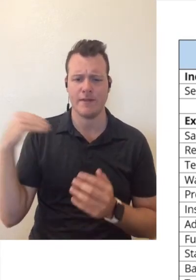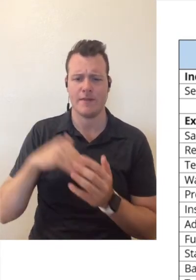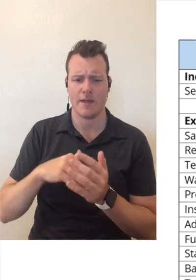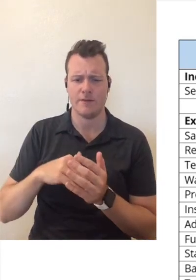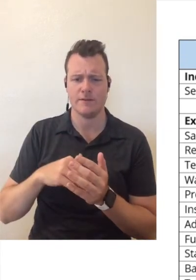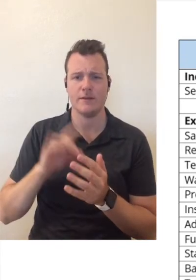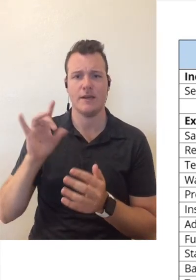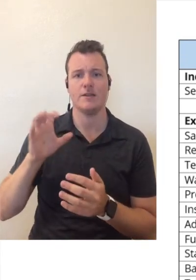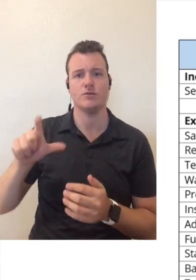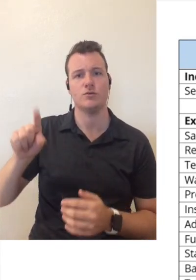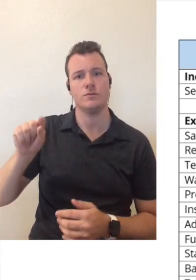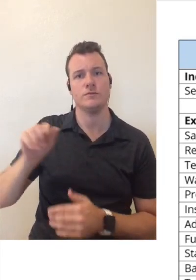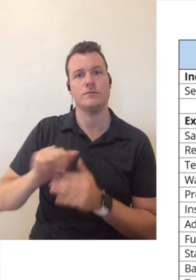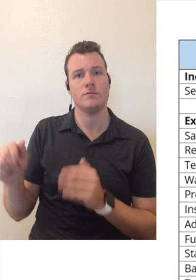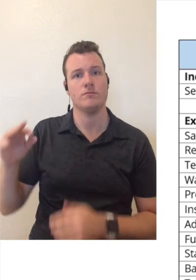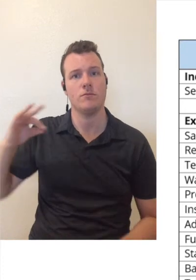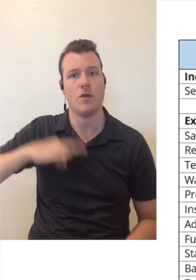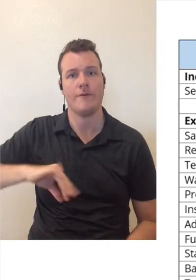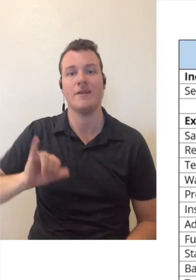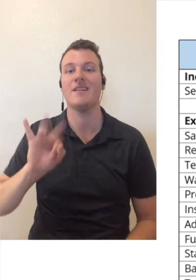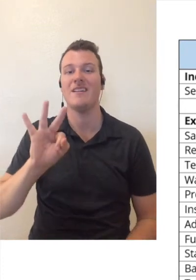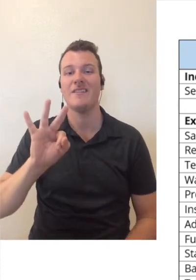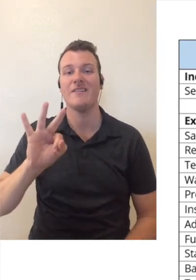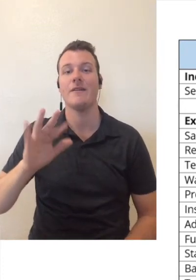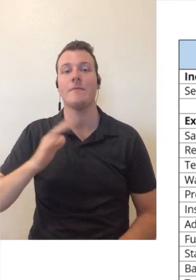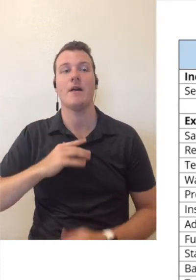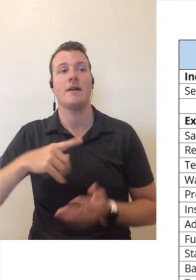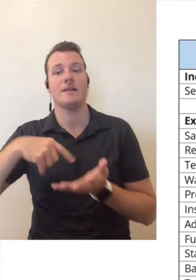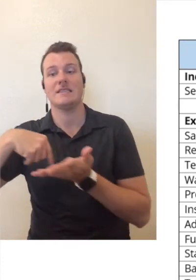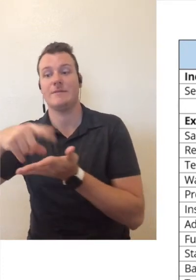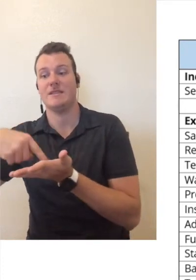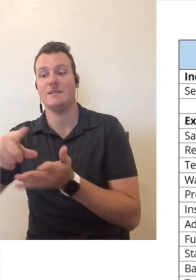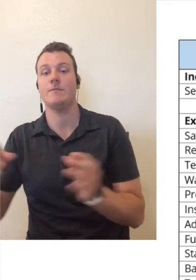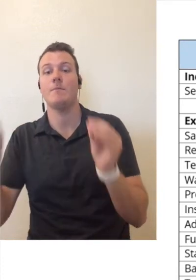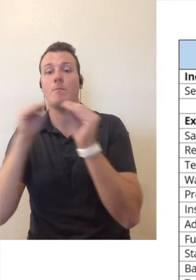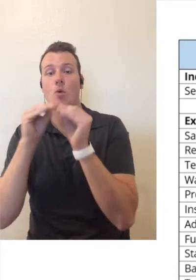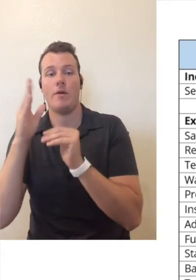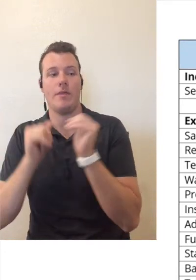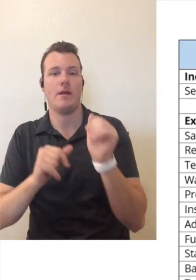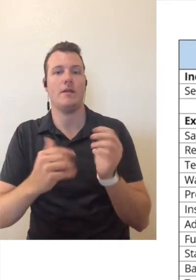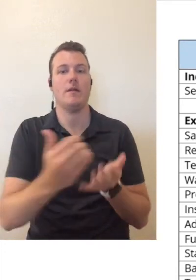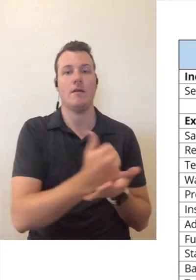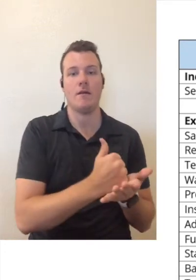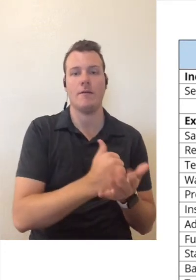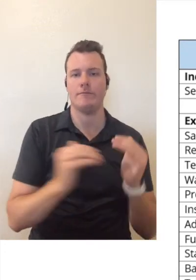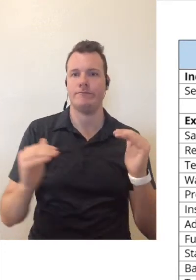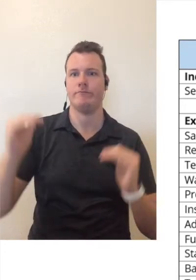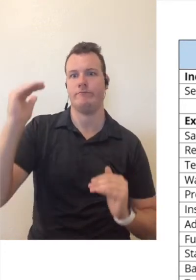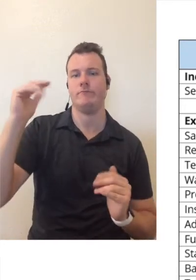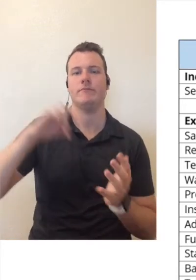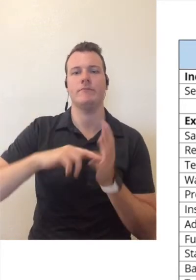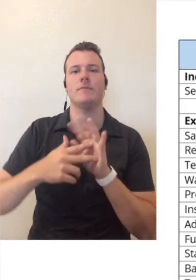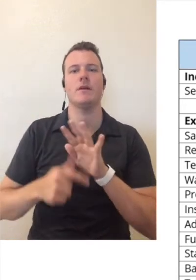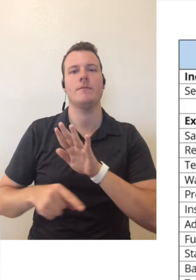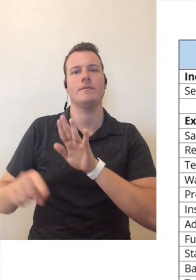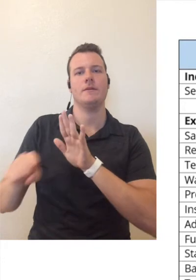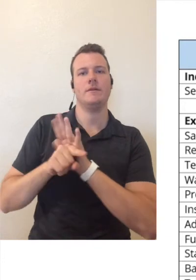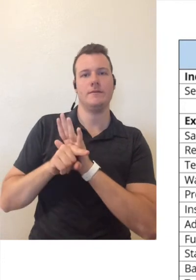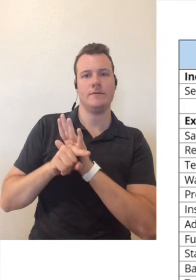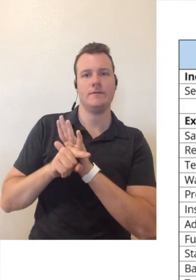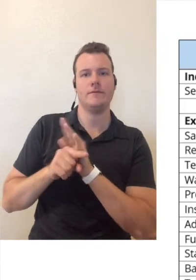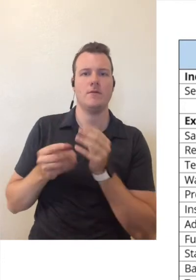case, $15,820. If my expenses were larger than my income, I would then have